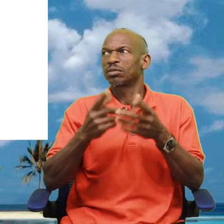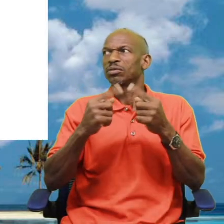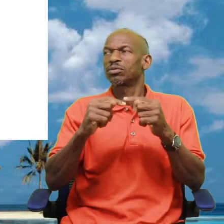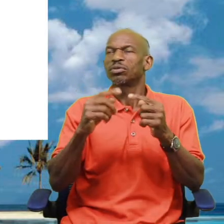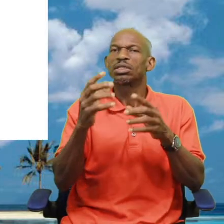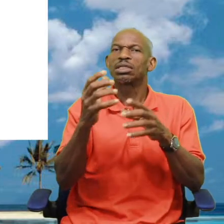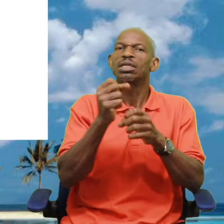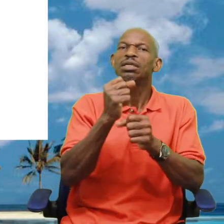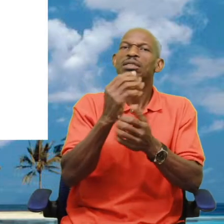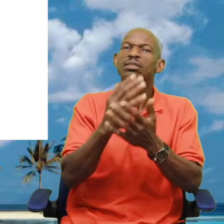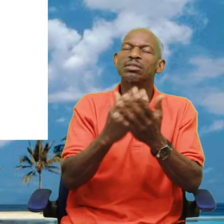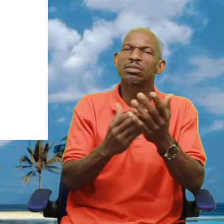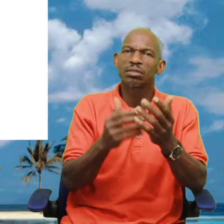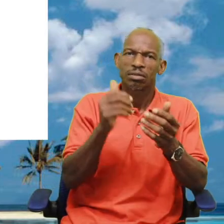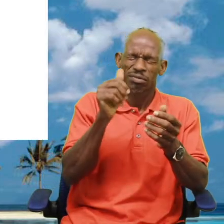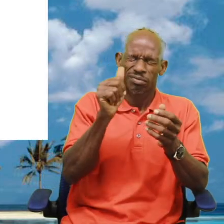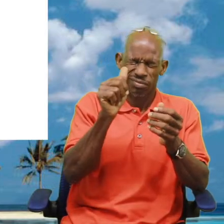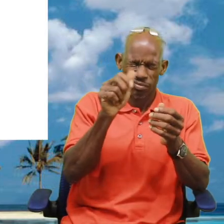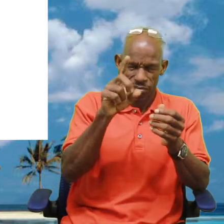find